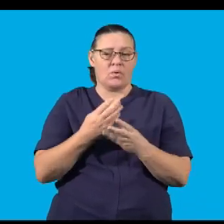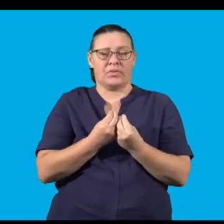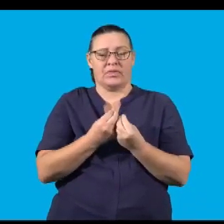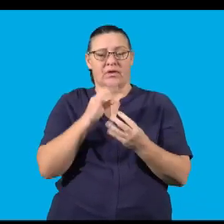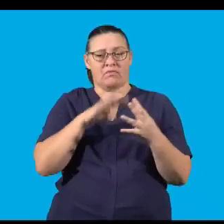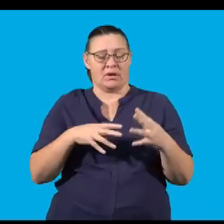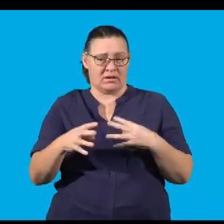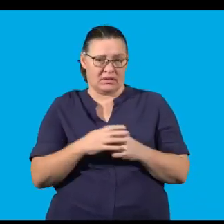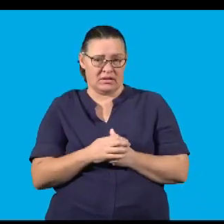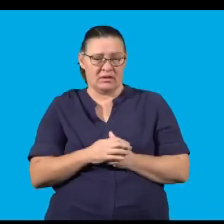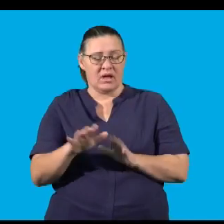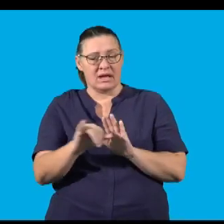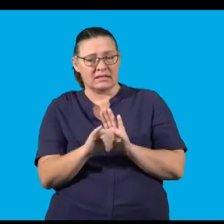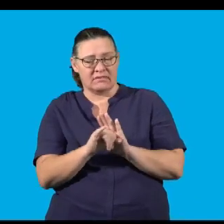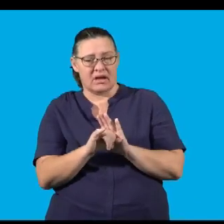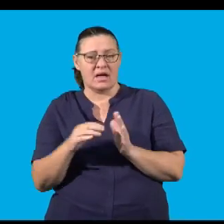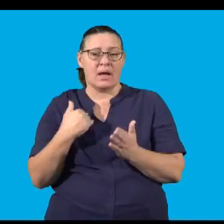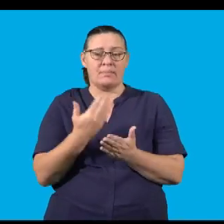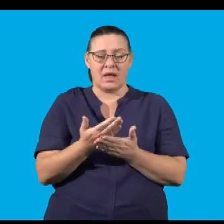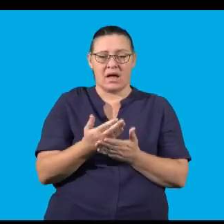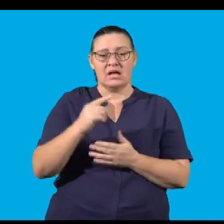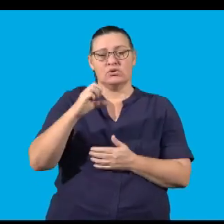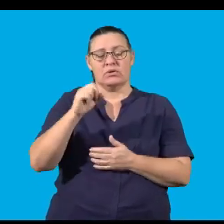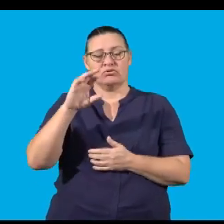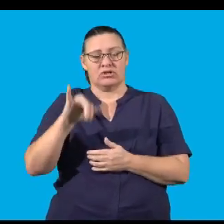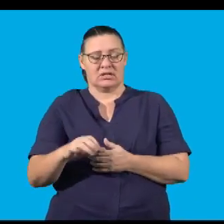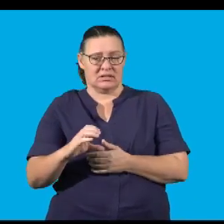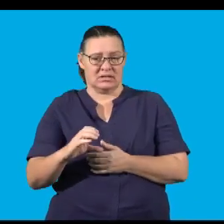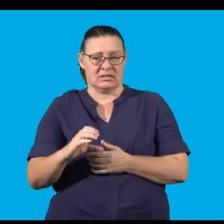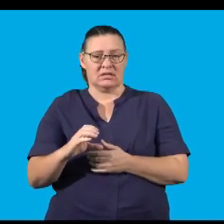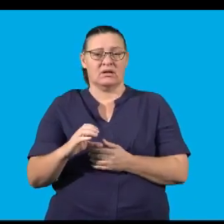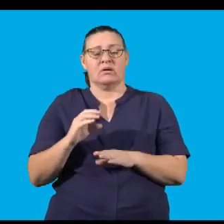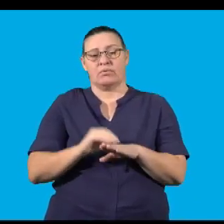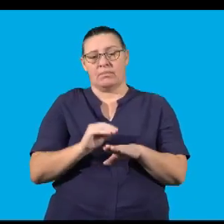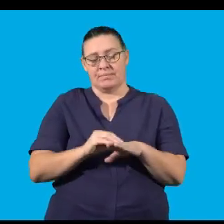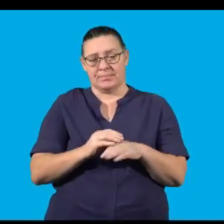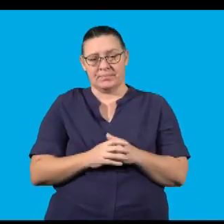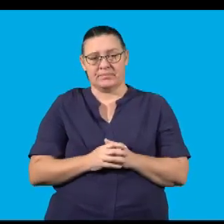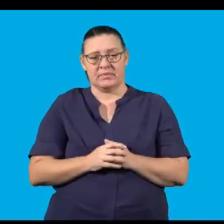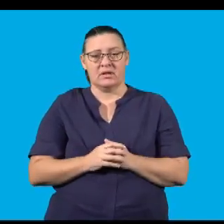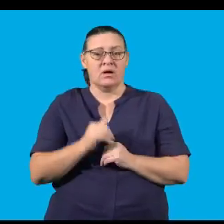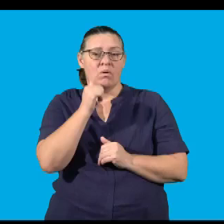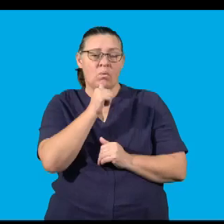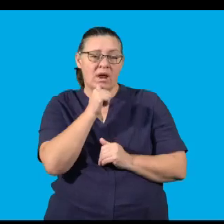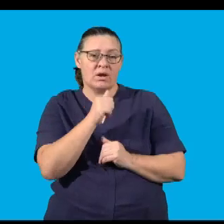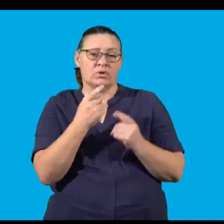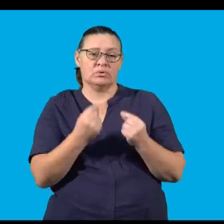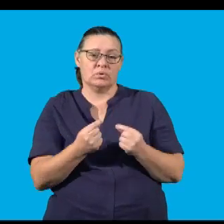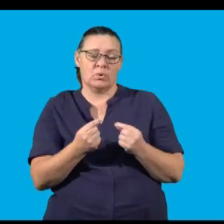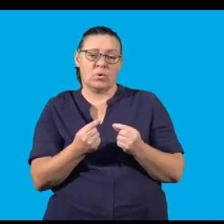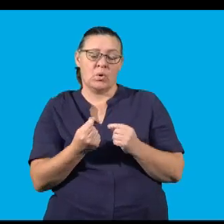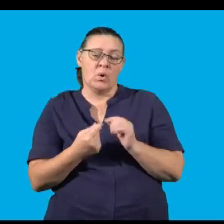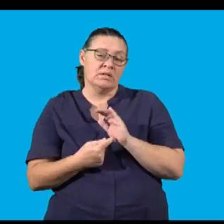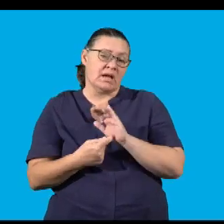our formulae and identifying and applying geometric concepts to solve problems. And really, when we get